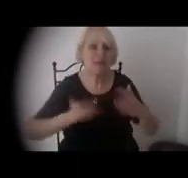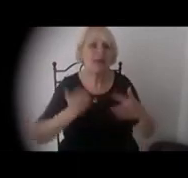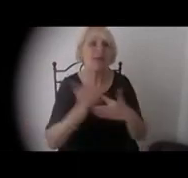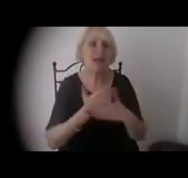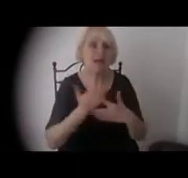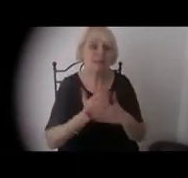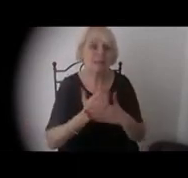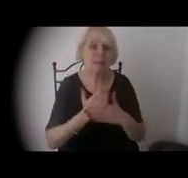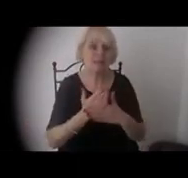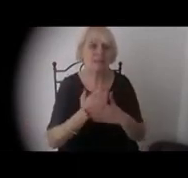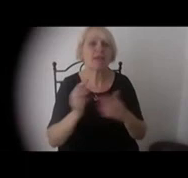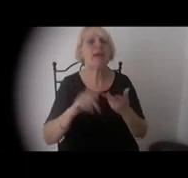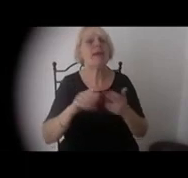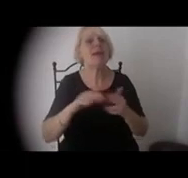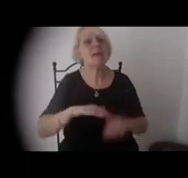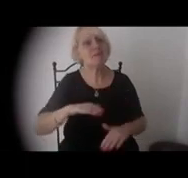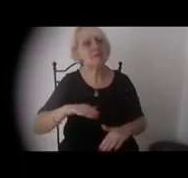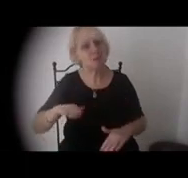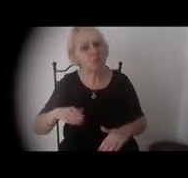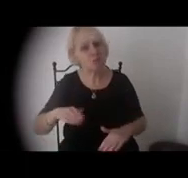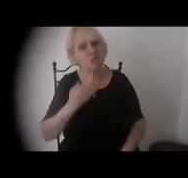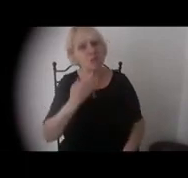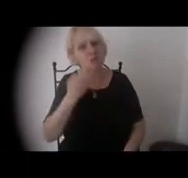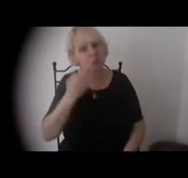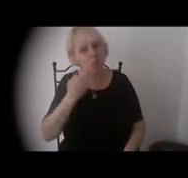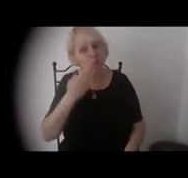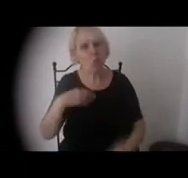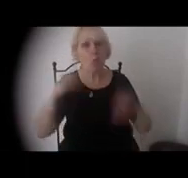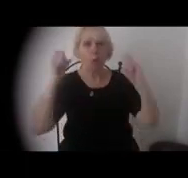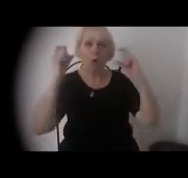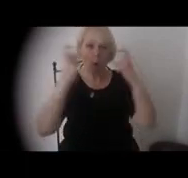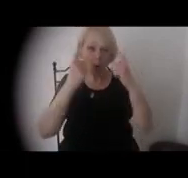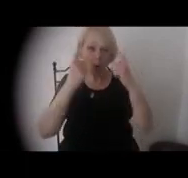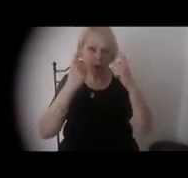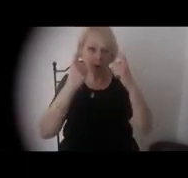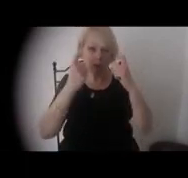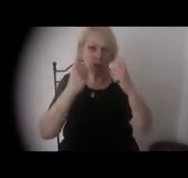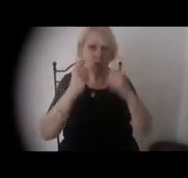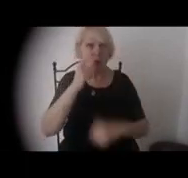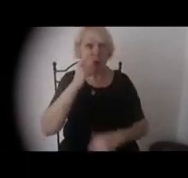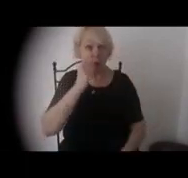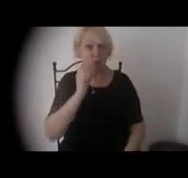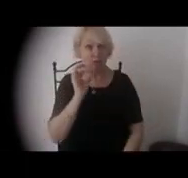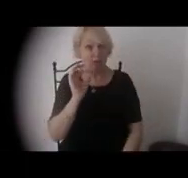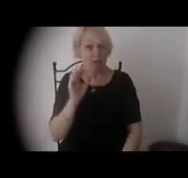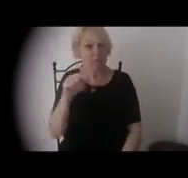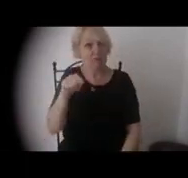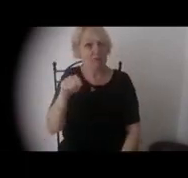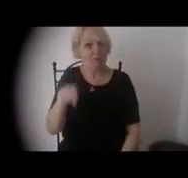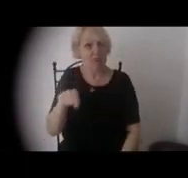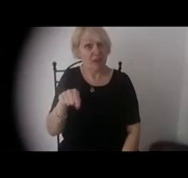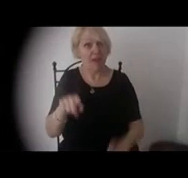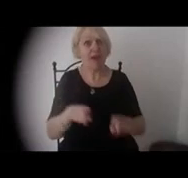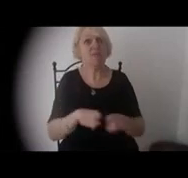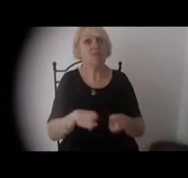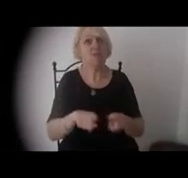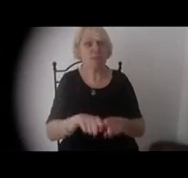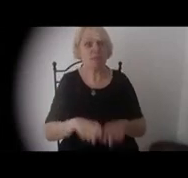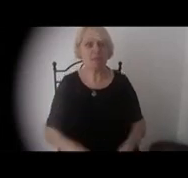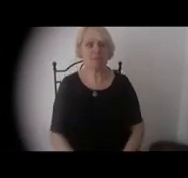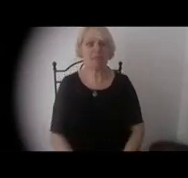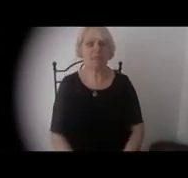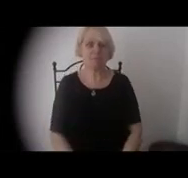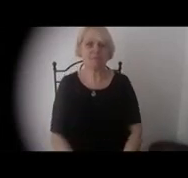or college, that's a helpful way of asking for help in the first instance. Or if they're